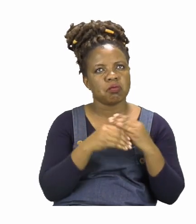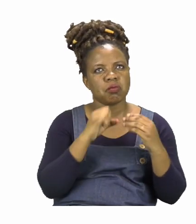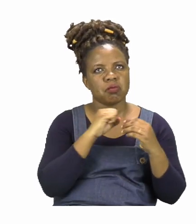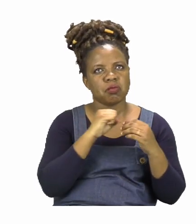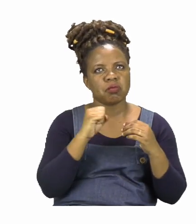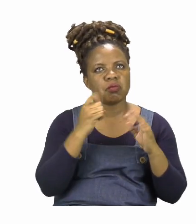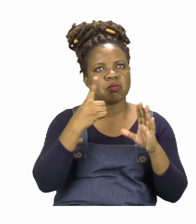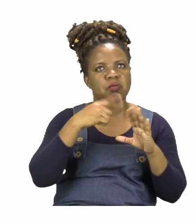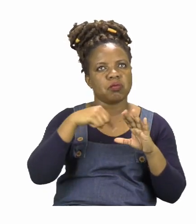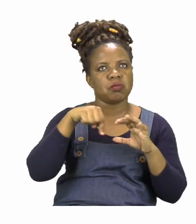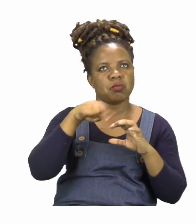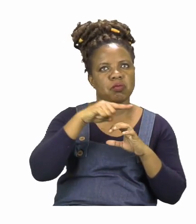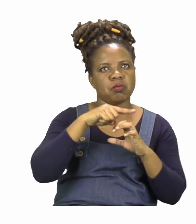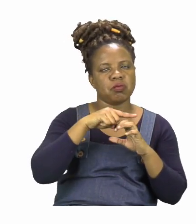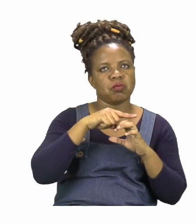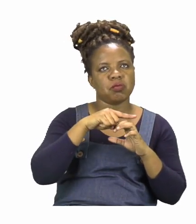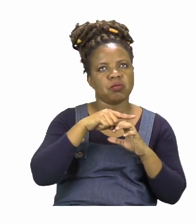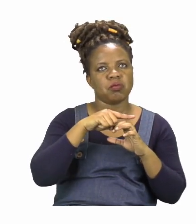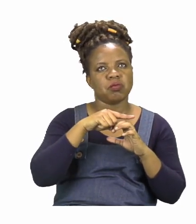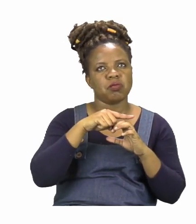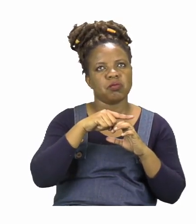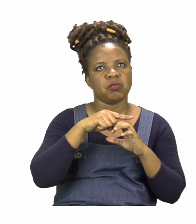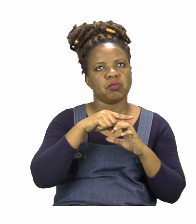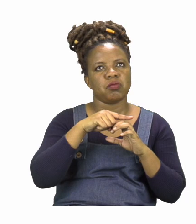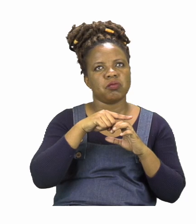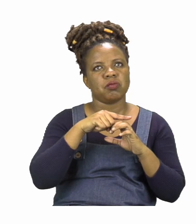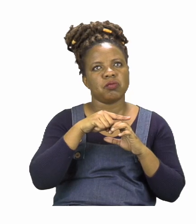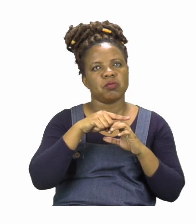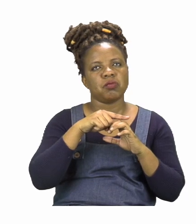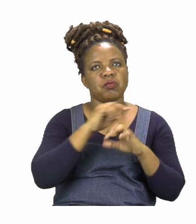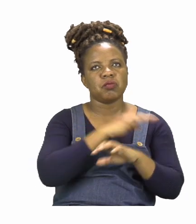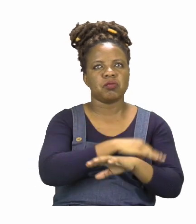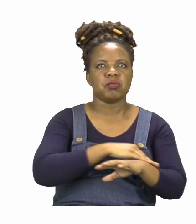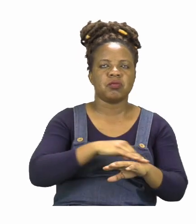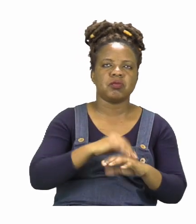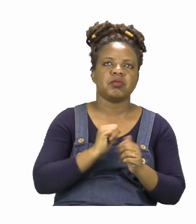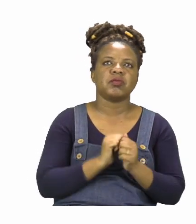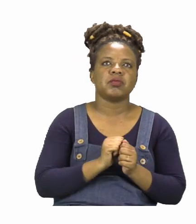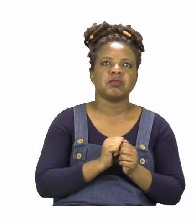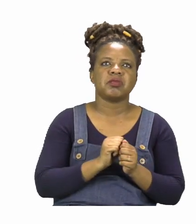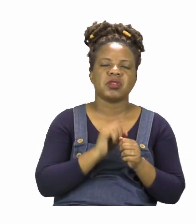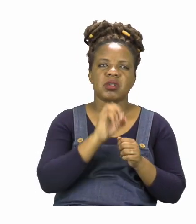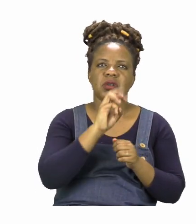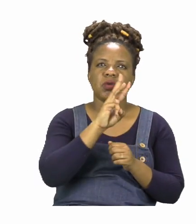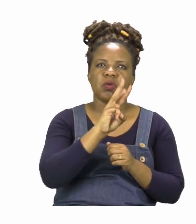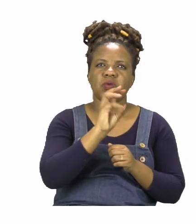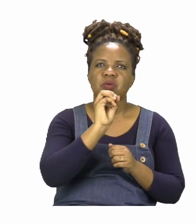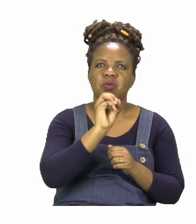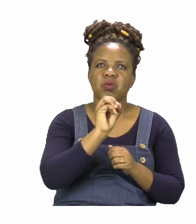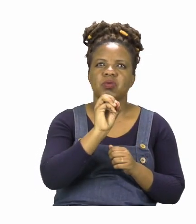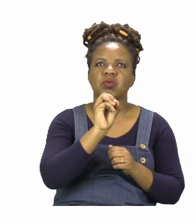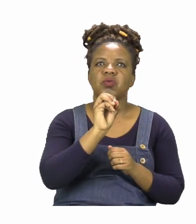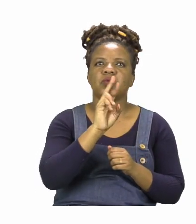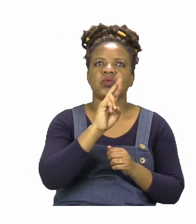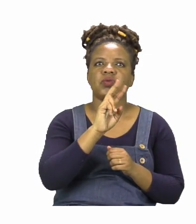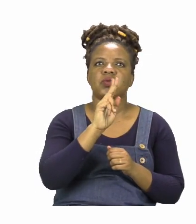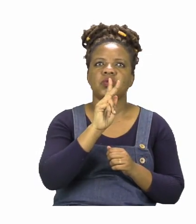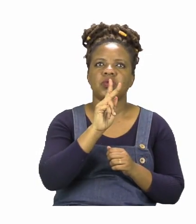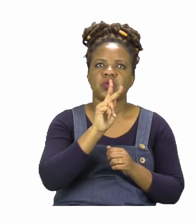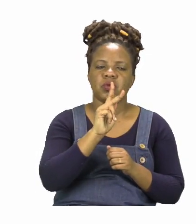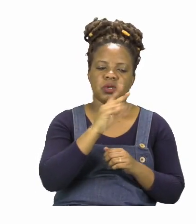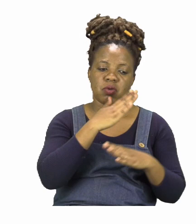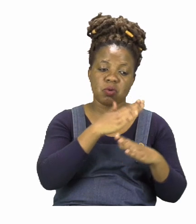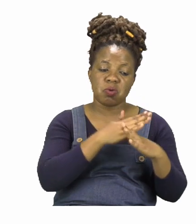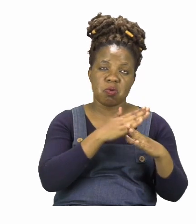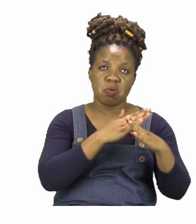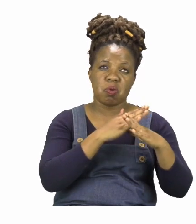for us. The word works has been changed. Now the word that we can see in our word box is the word